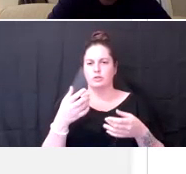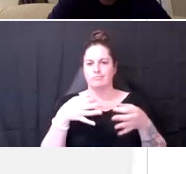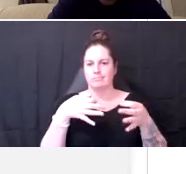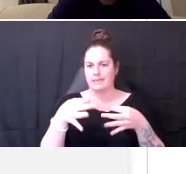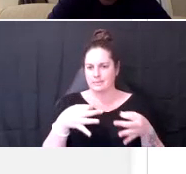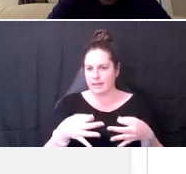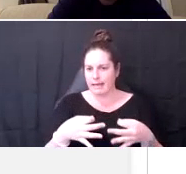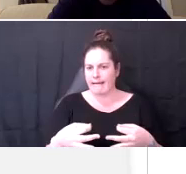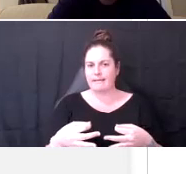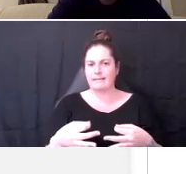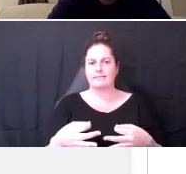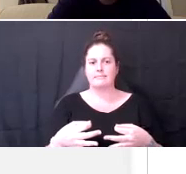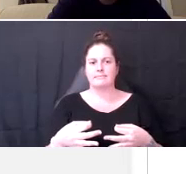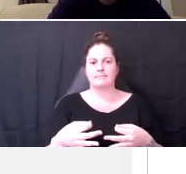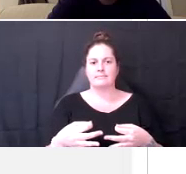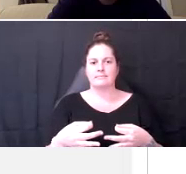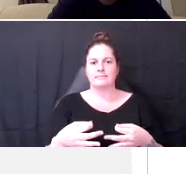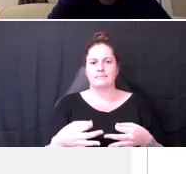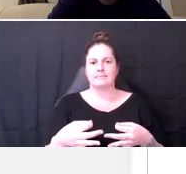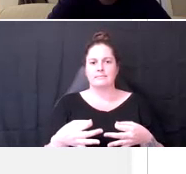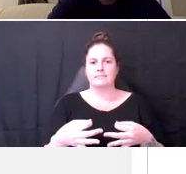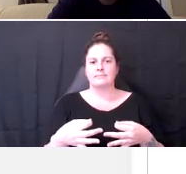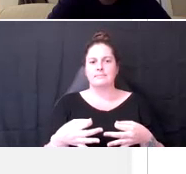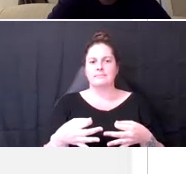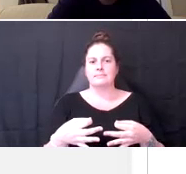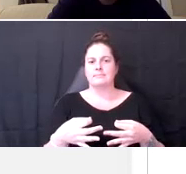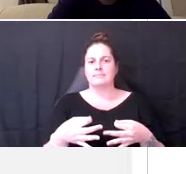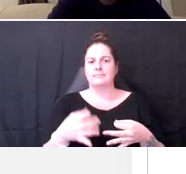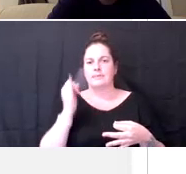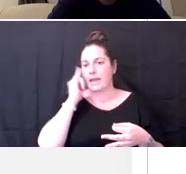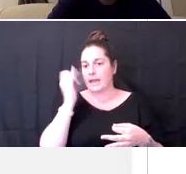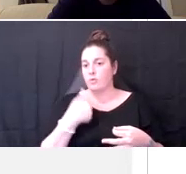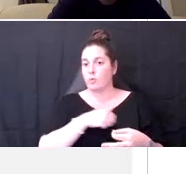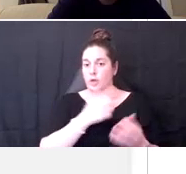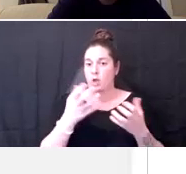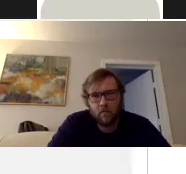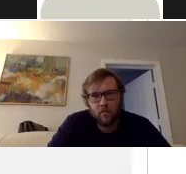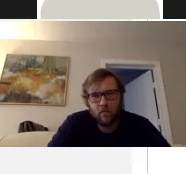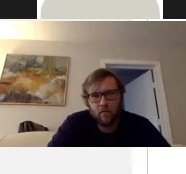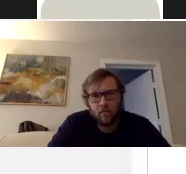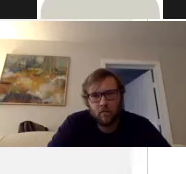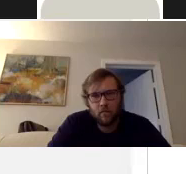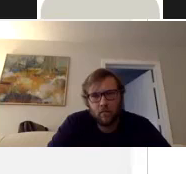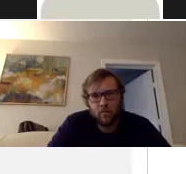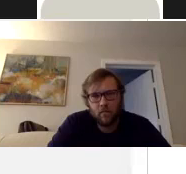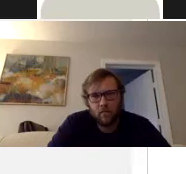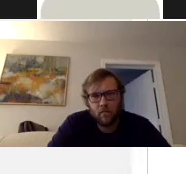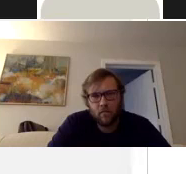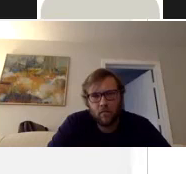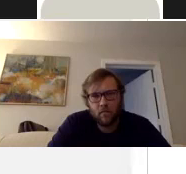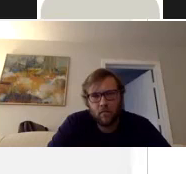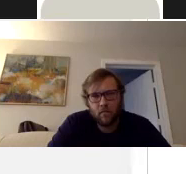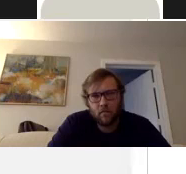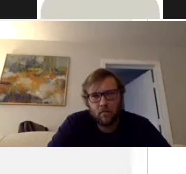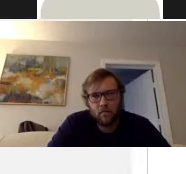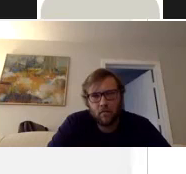explain when we want to quantitatively describe an object in motion? In other words, another way of saying that is,